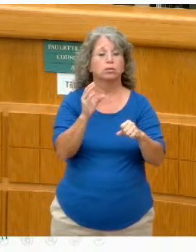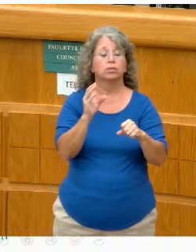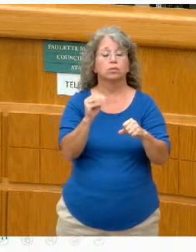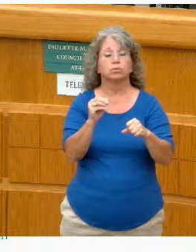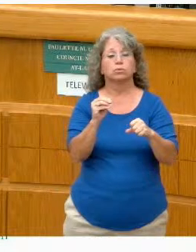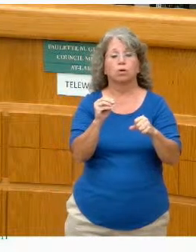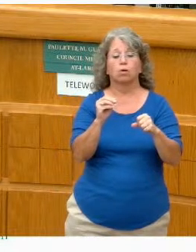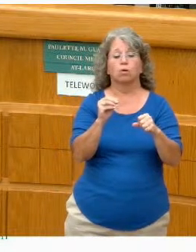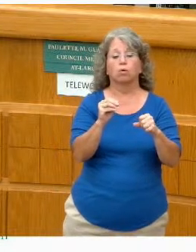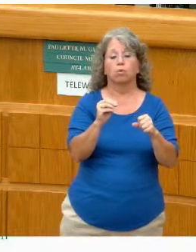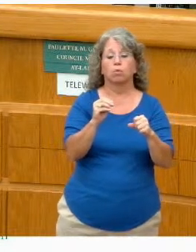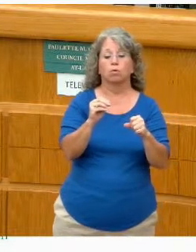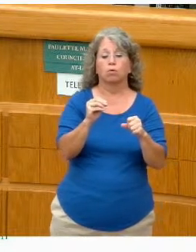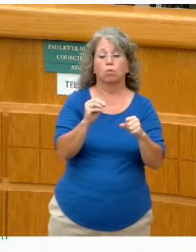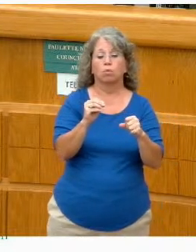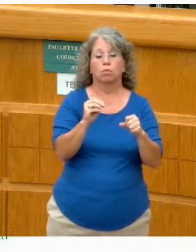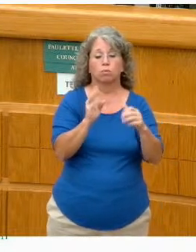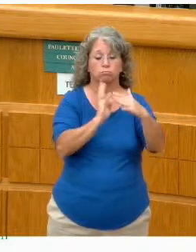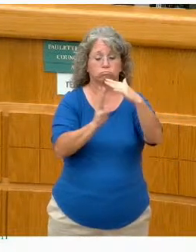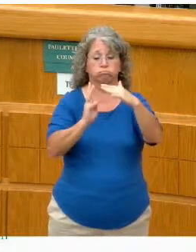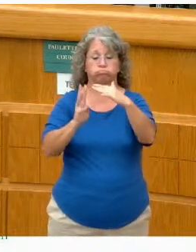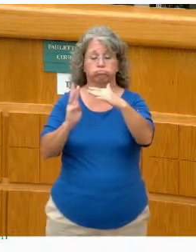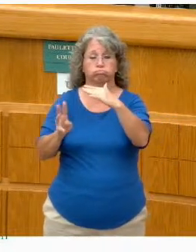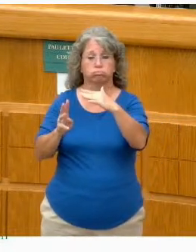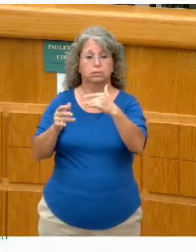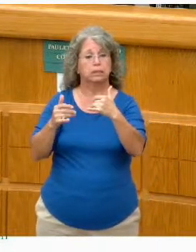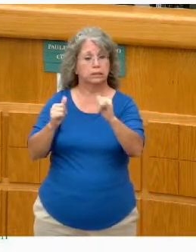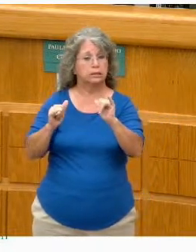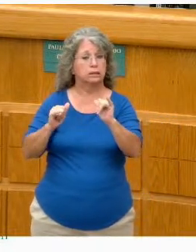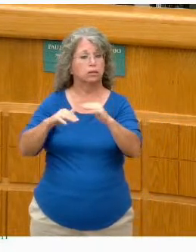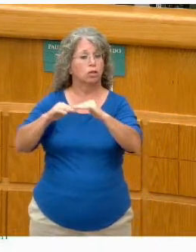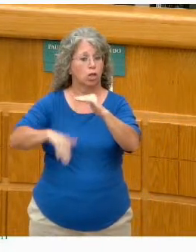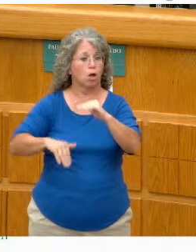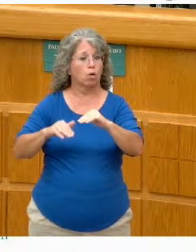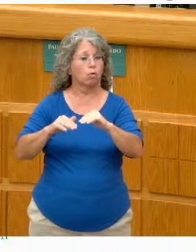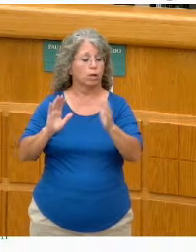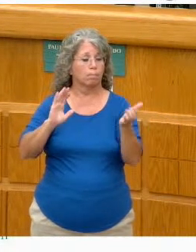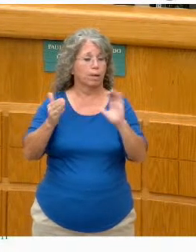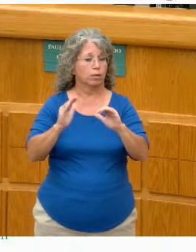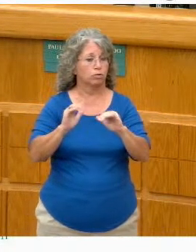of education are very low compared to what we would normally have.